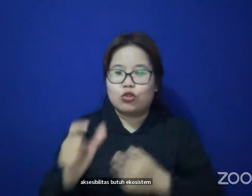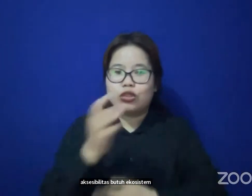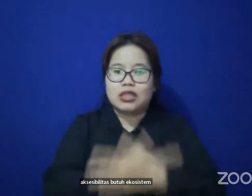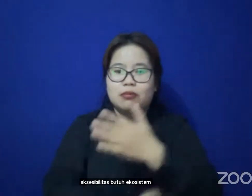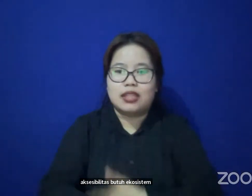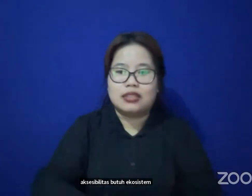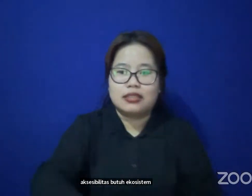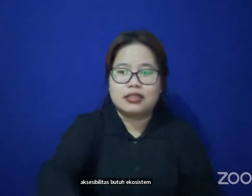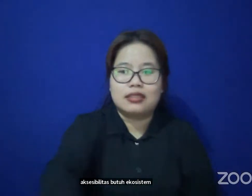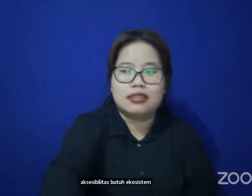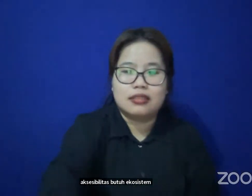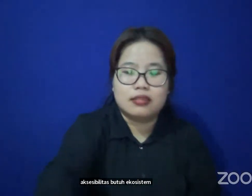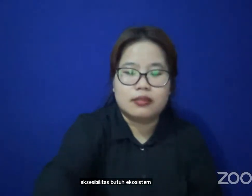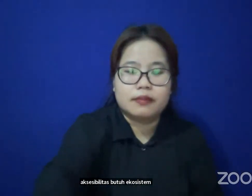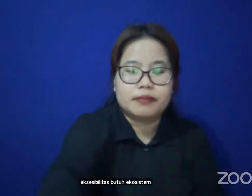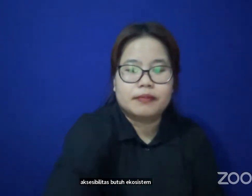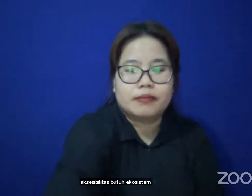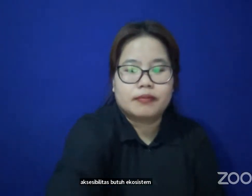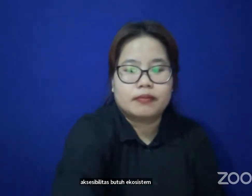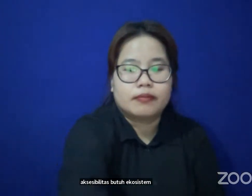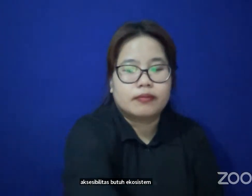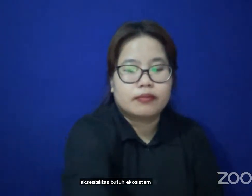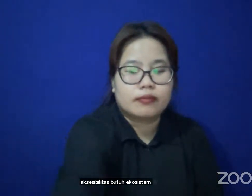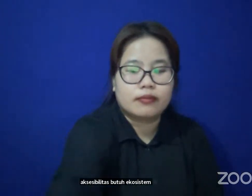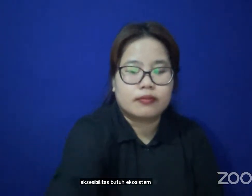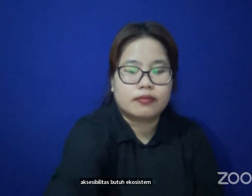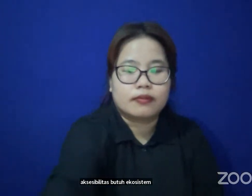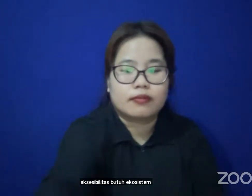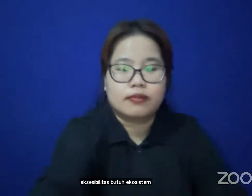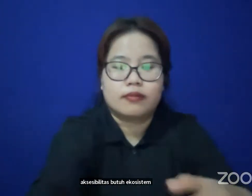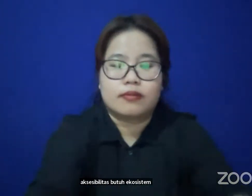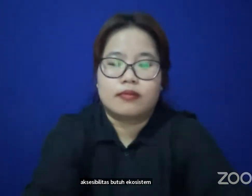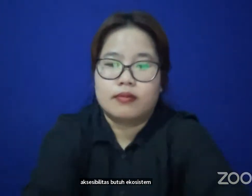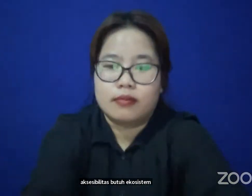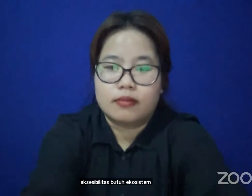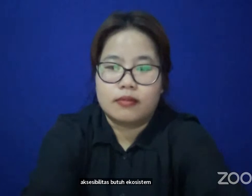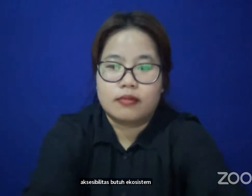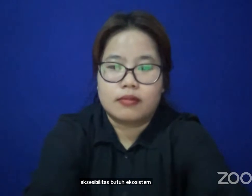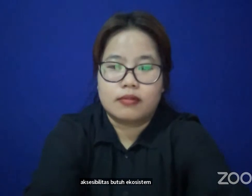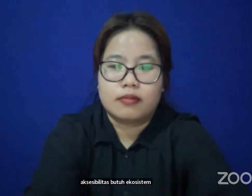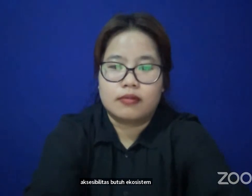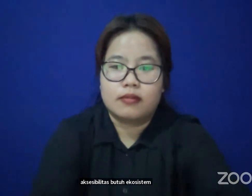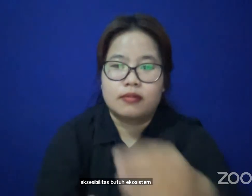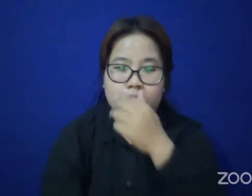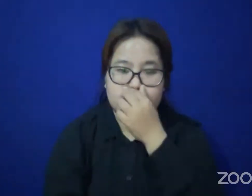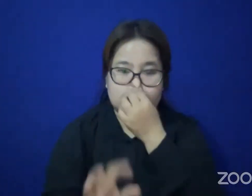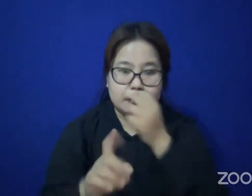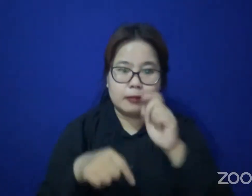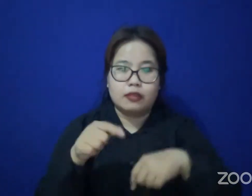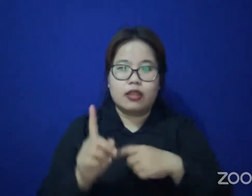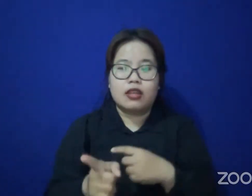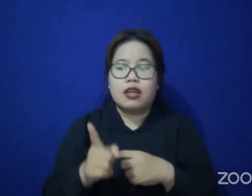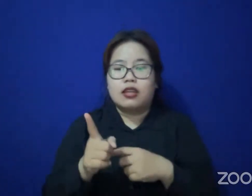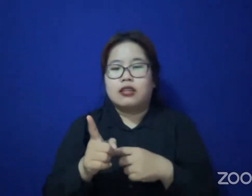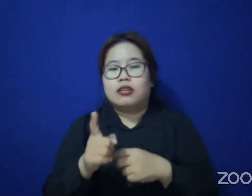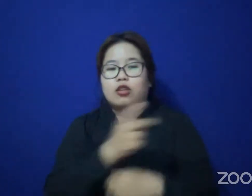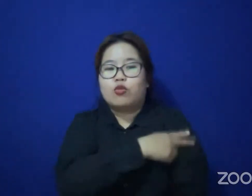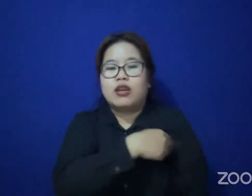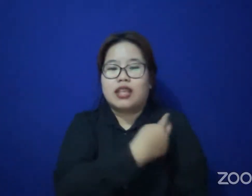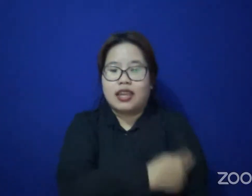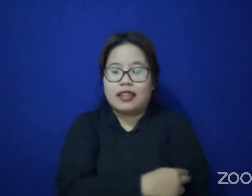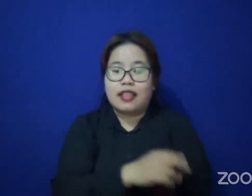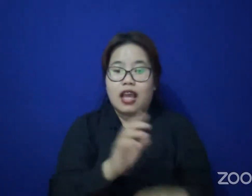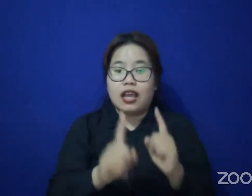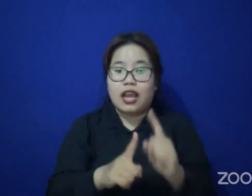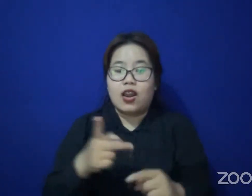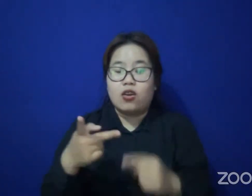It's not as simple as there's the hospital, obviously. So when we reflect on accessibility and try to grow